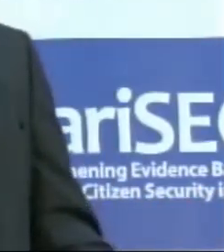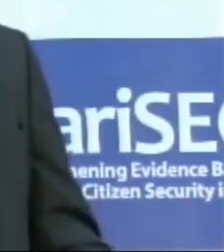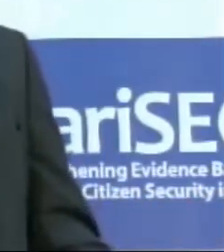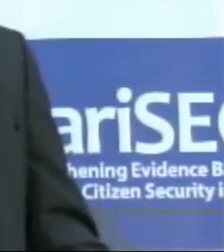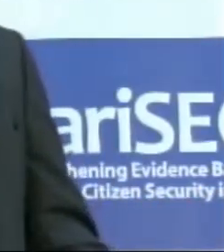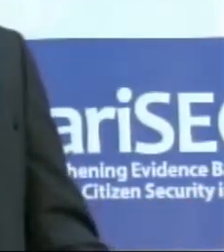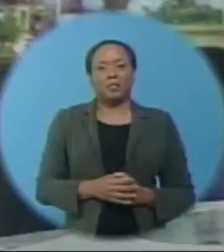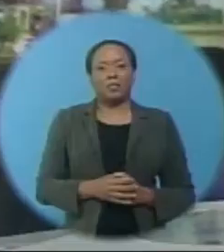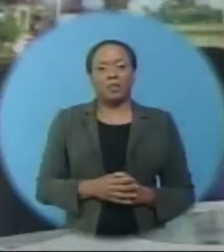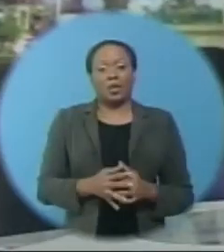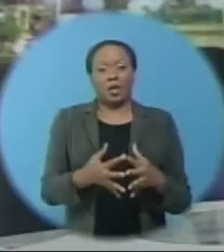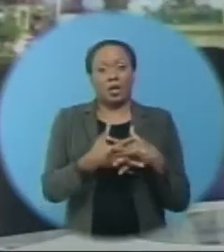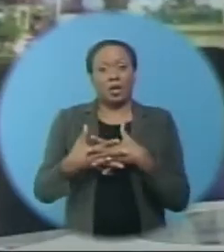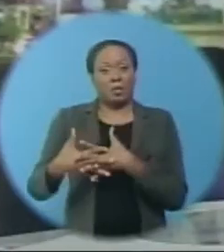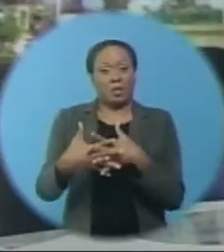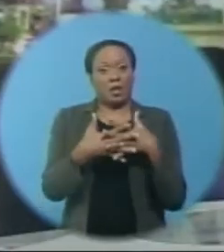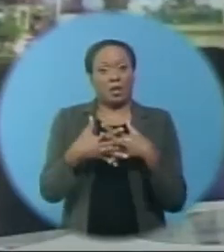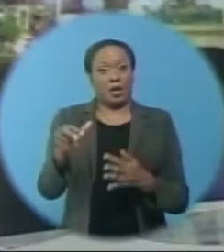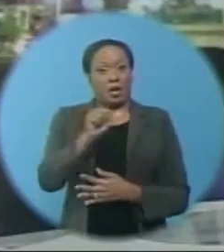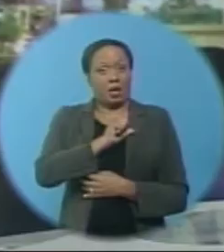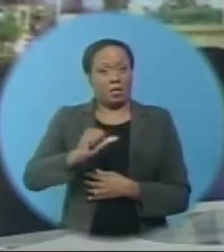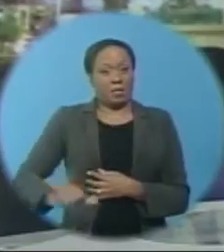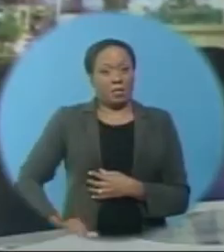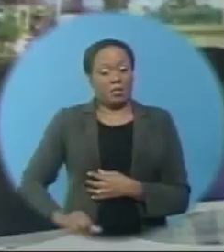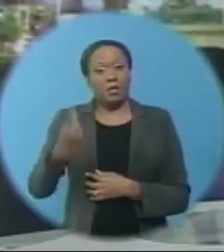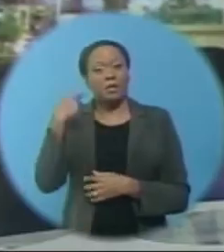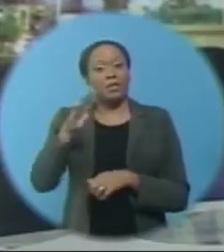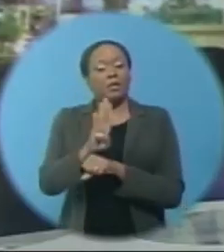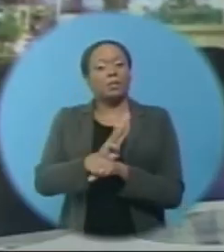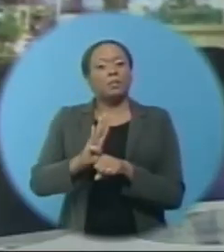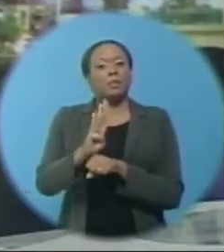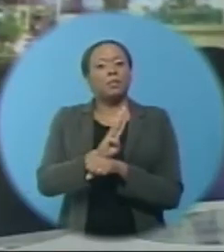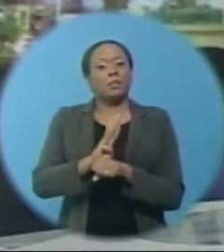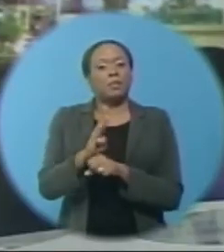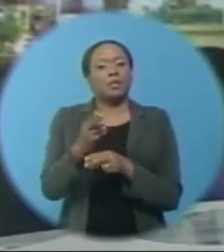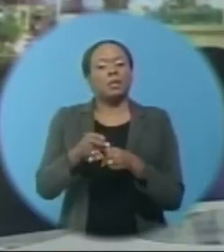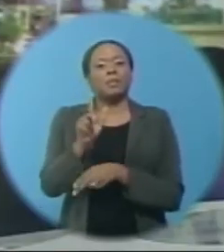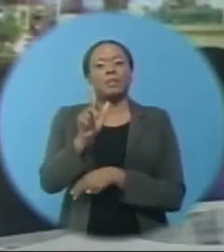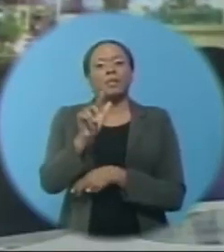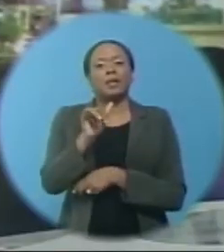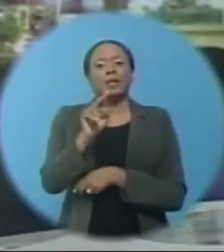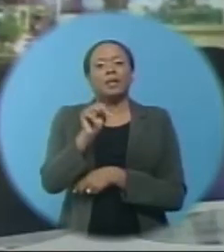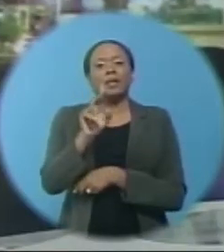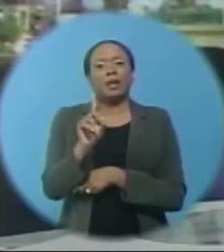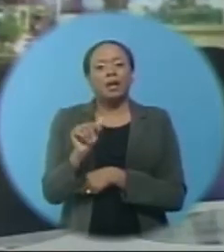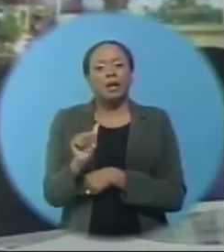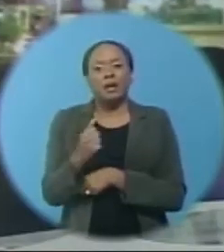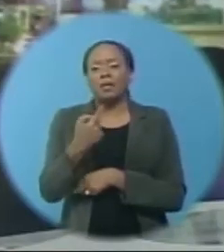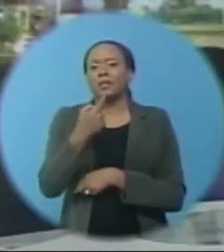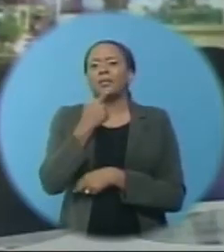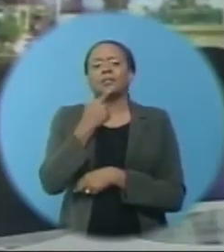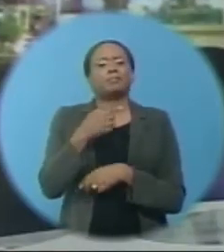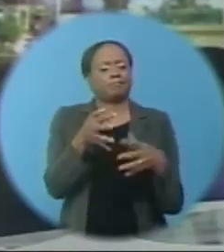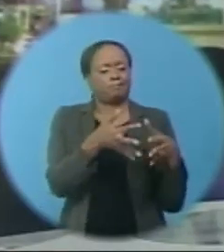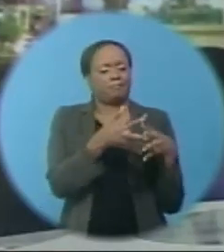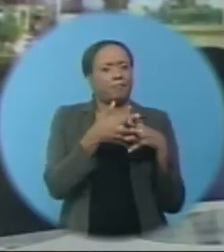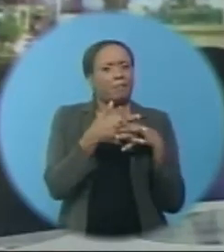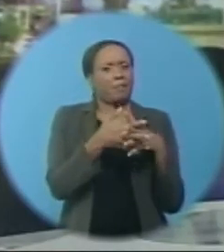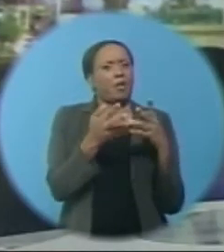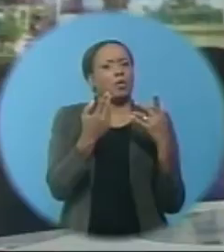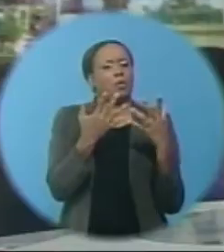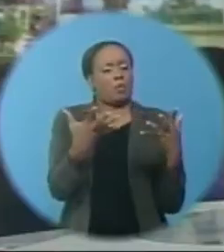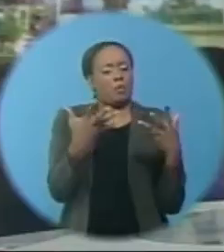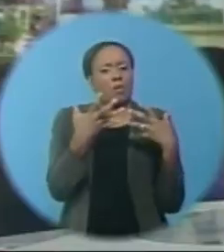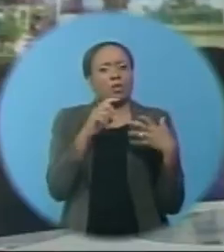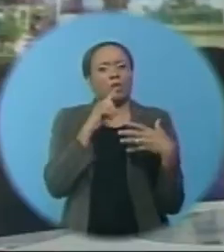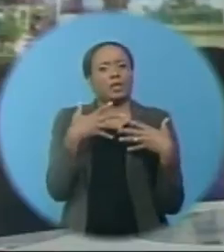system. Meanwhile, U.S. Ambassador to Barbados, Linda Tagliatella, says the U.S. is helping to strengthen